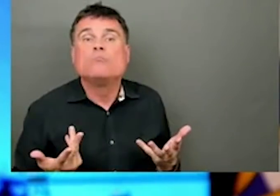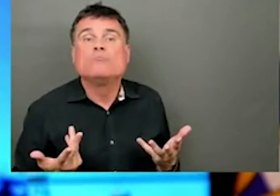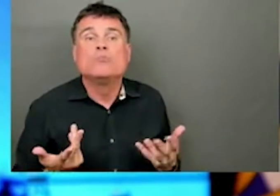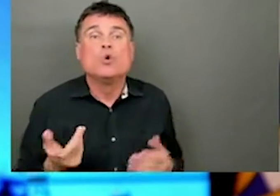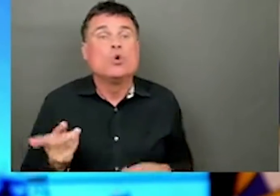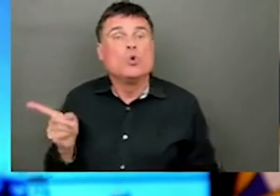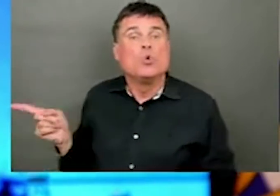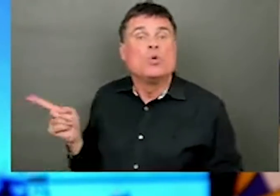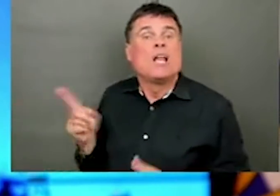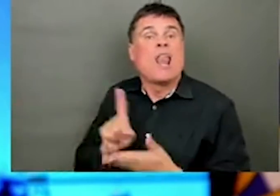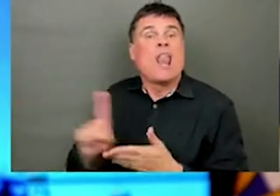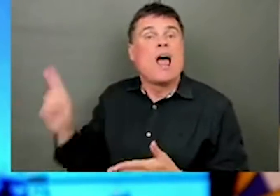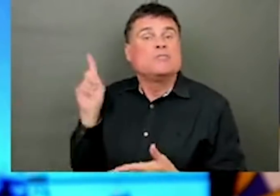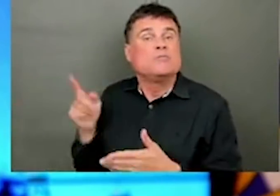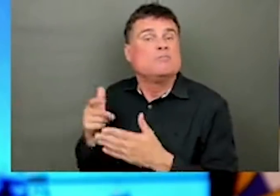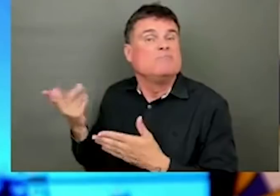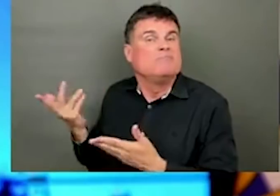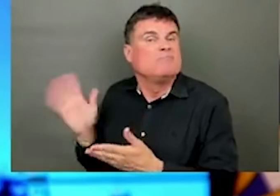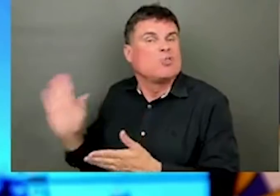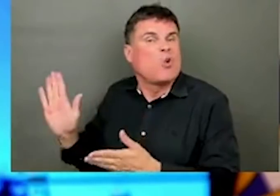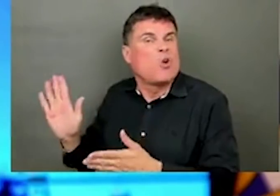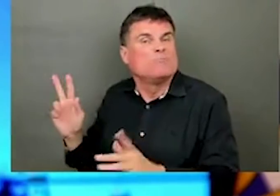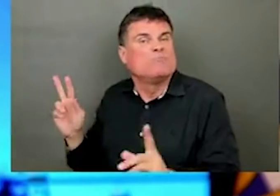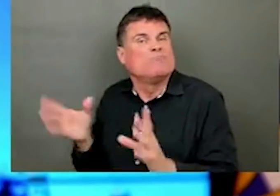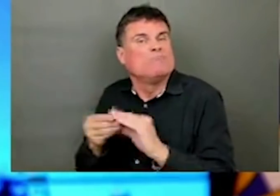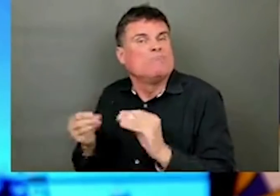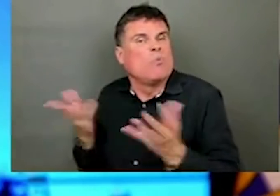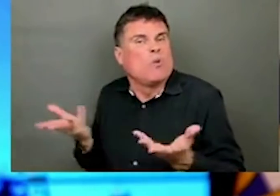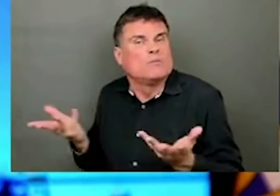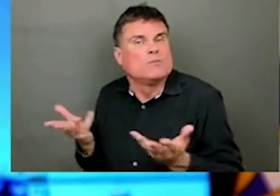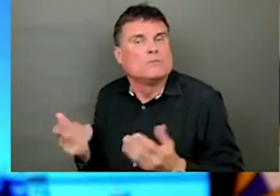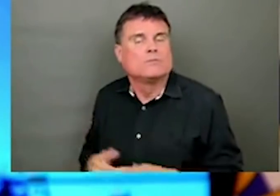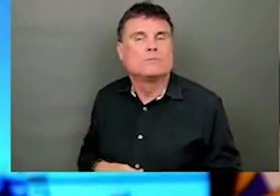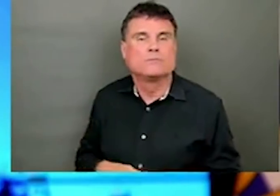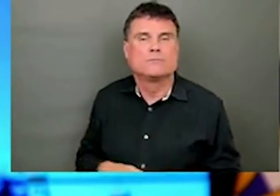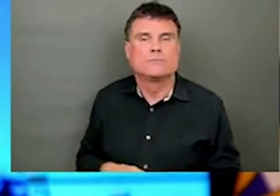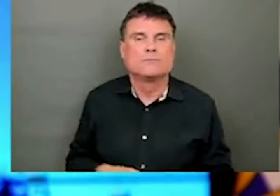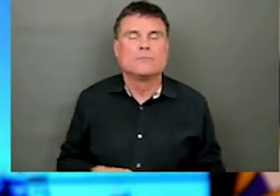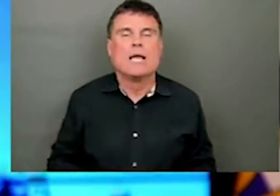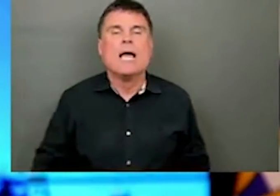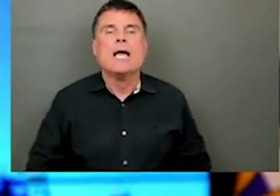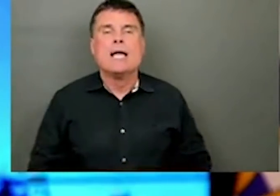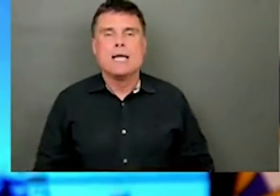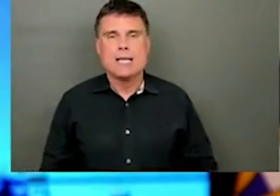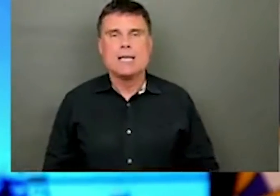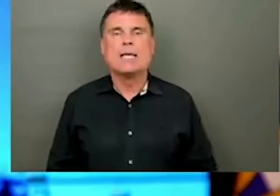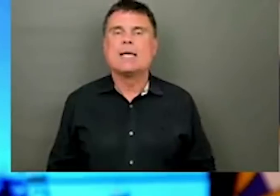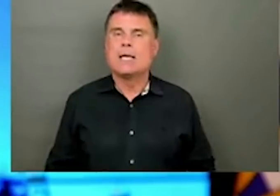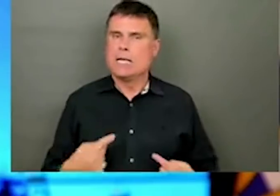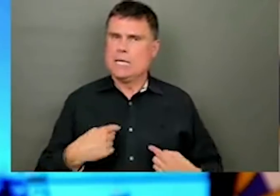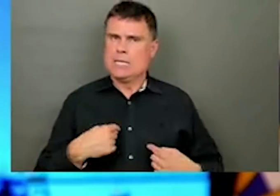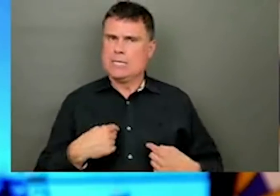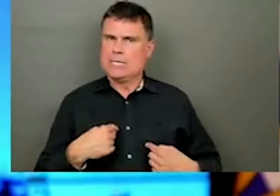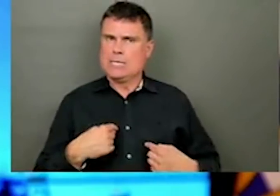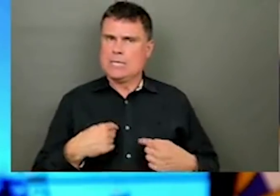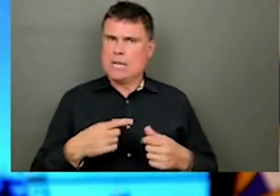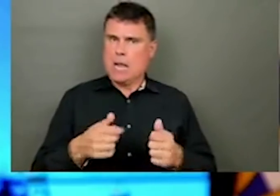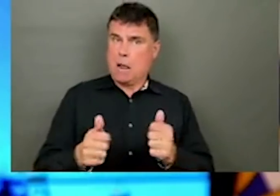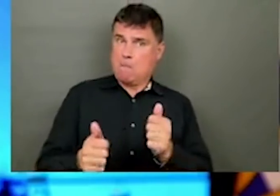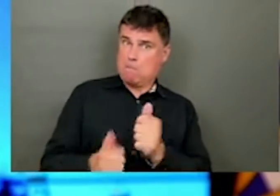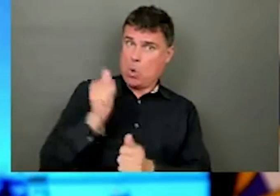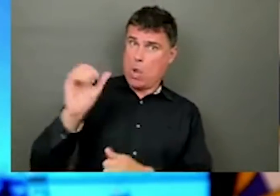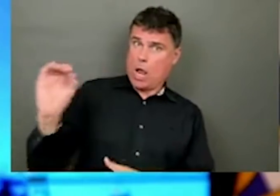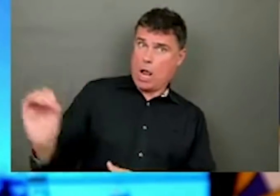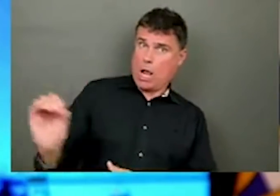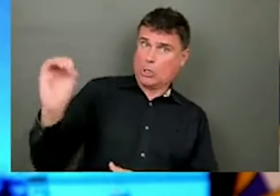to refine? So I wouldn't say most universities in Ontario, at least not from what I've heard. However, we, as I